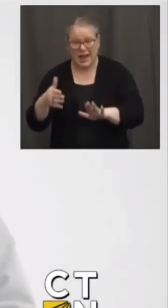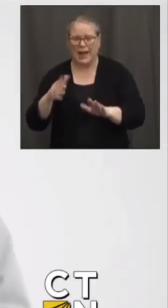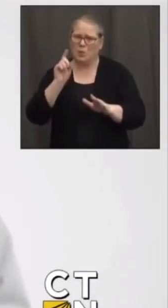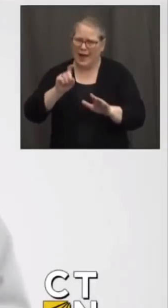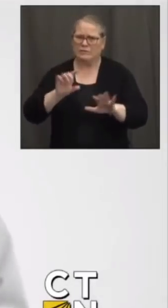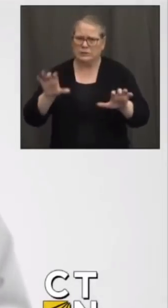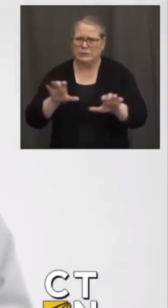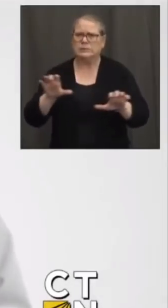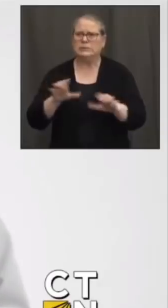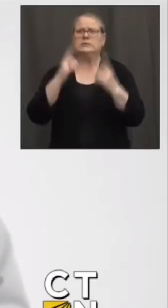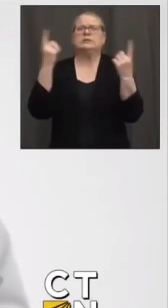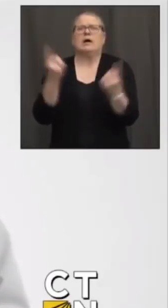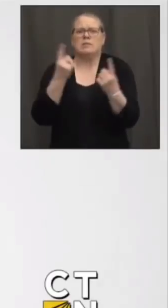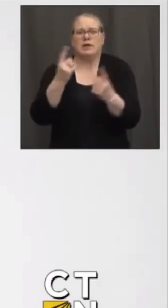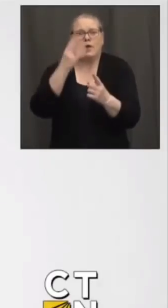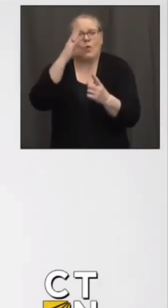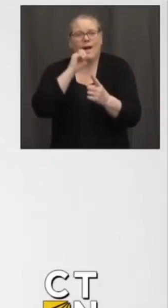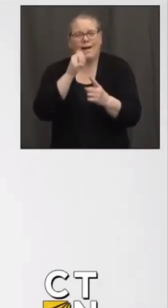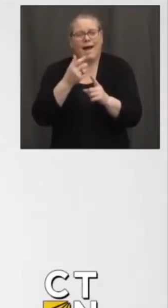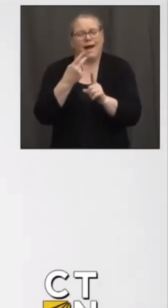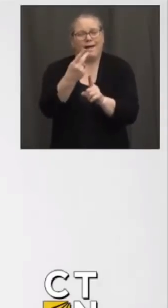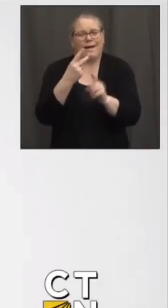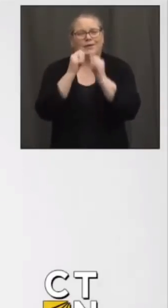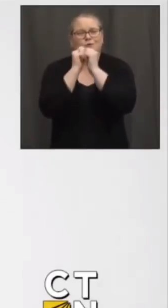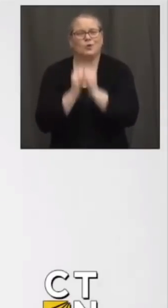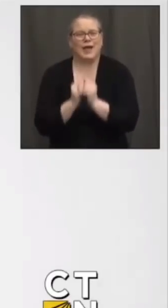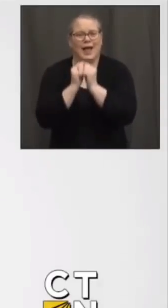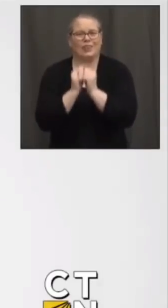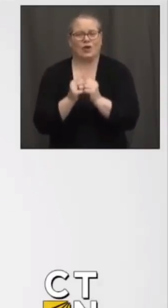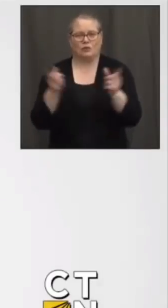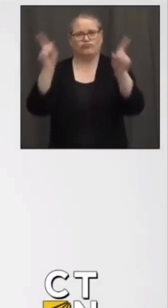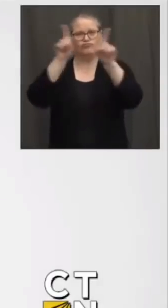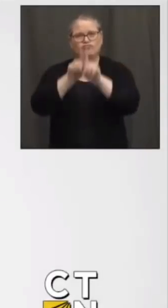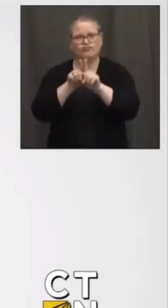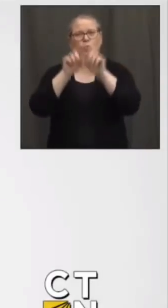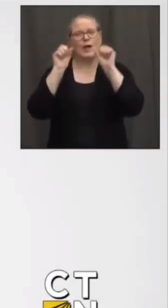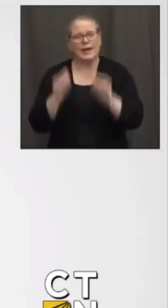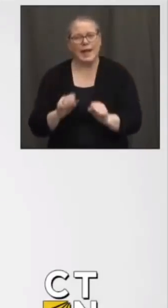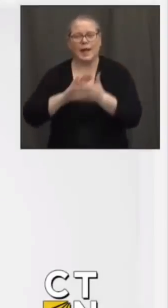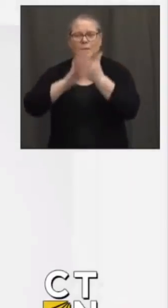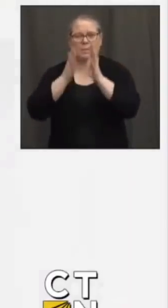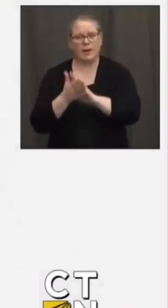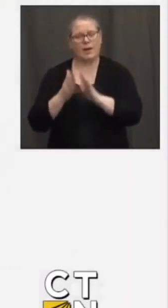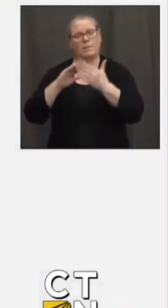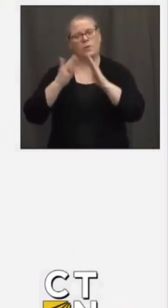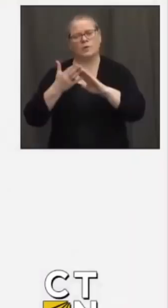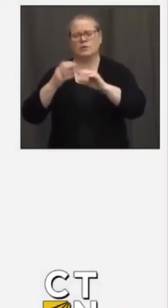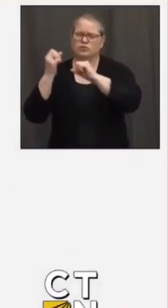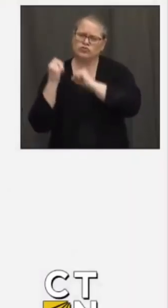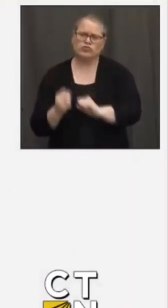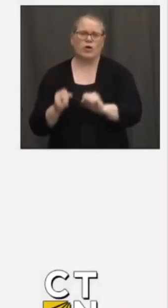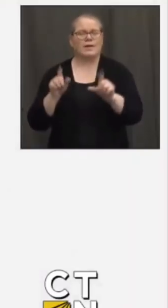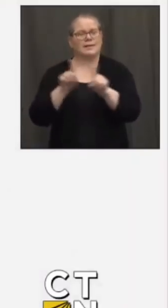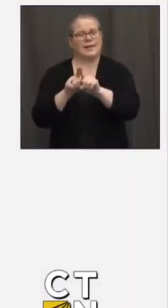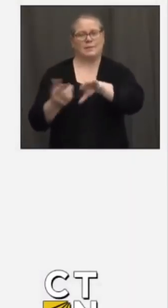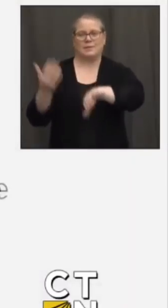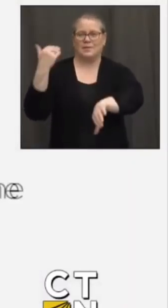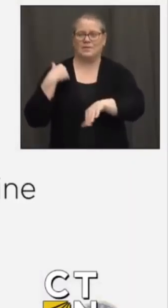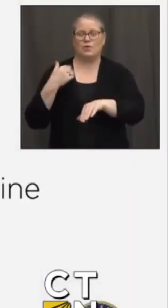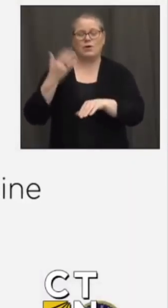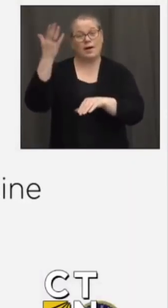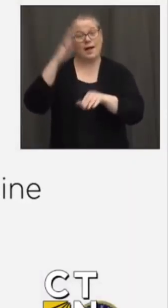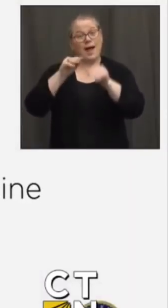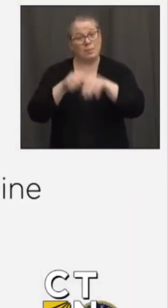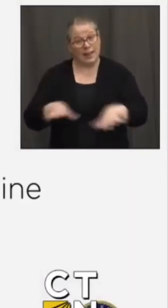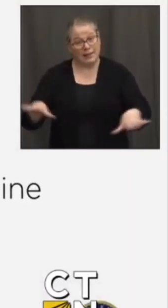me, elbow to elbow, so that we can get back to being the strong community that we have been in the past. God bless you,